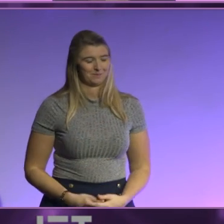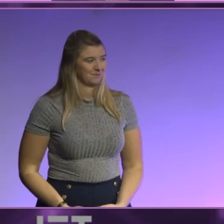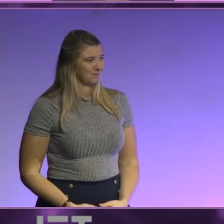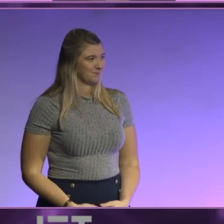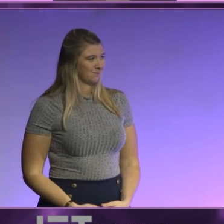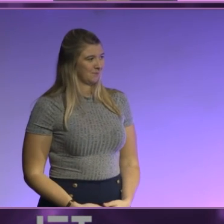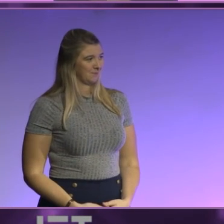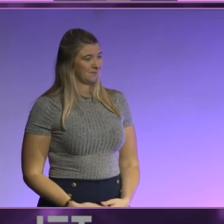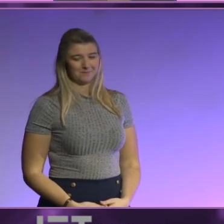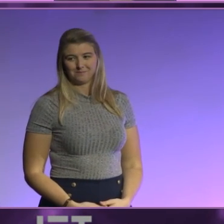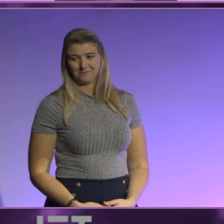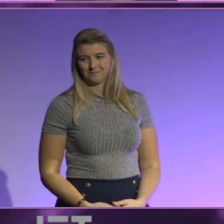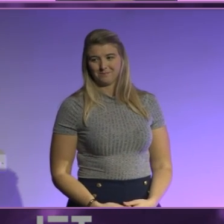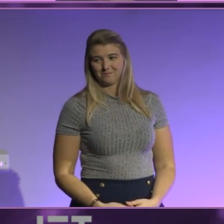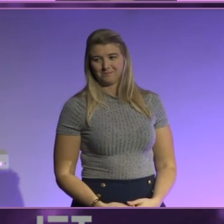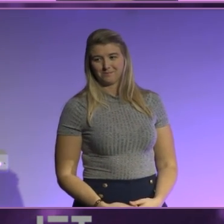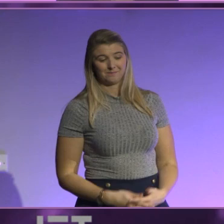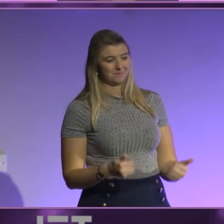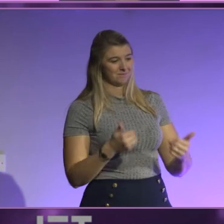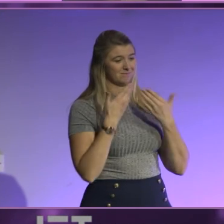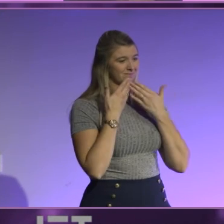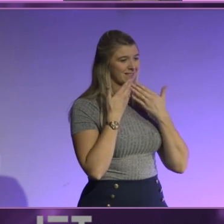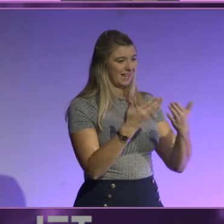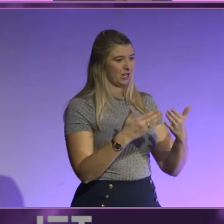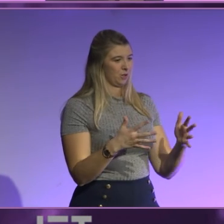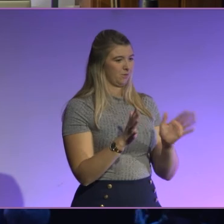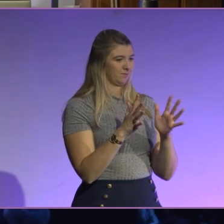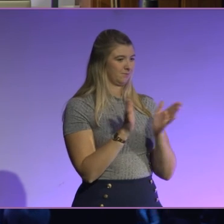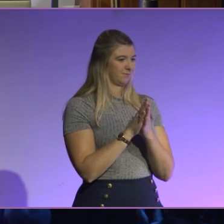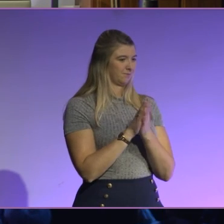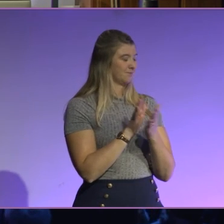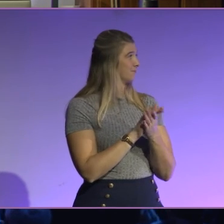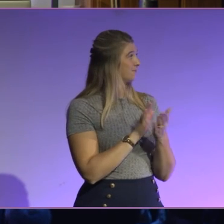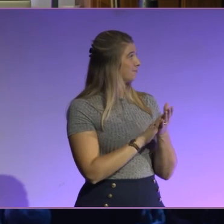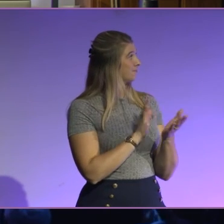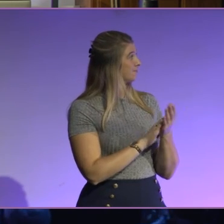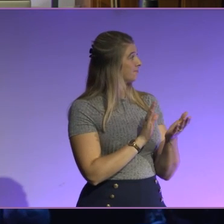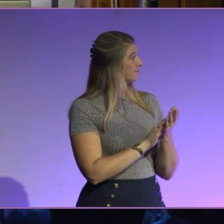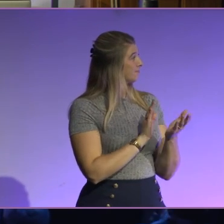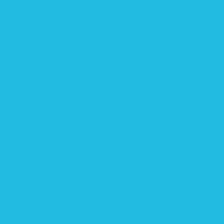Okay, thank you very much. Now.